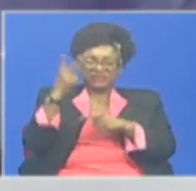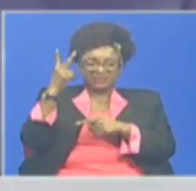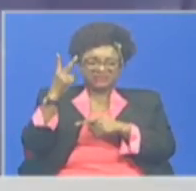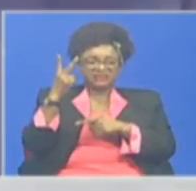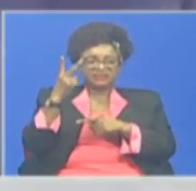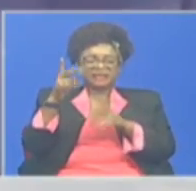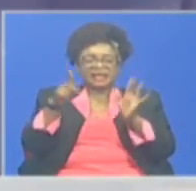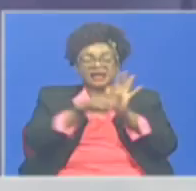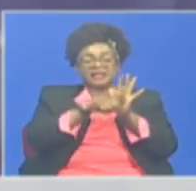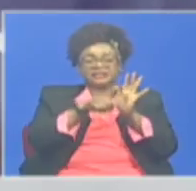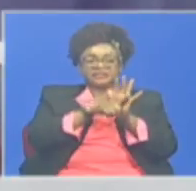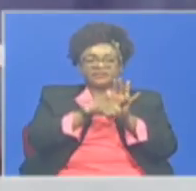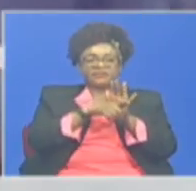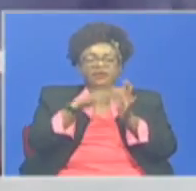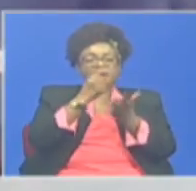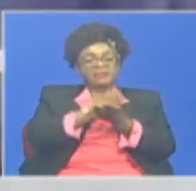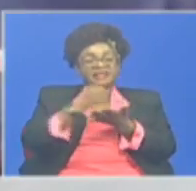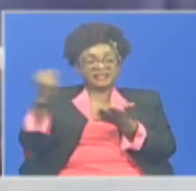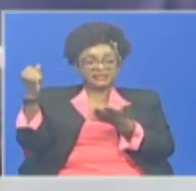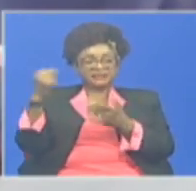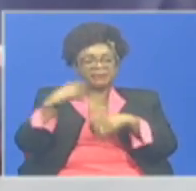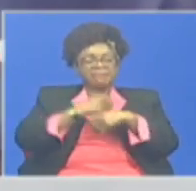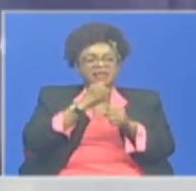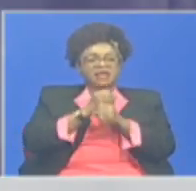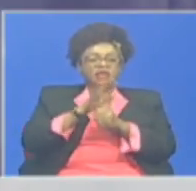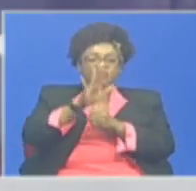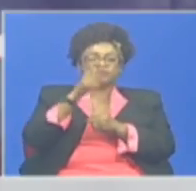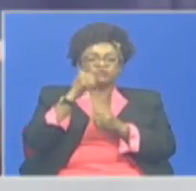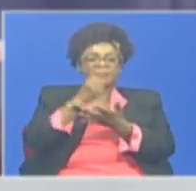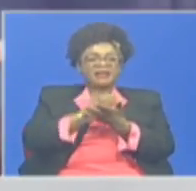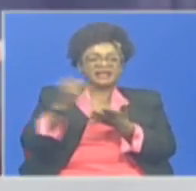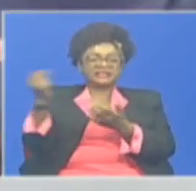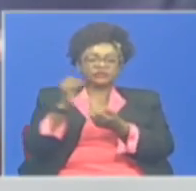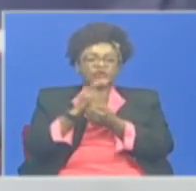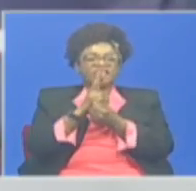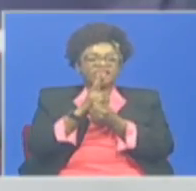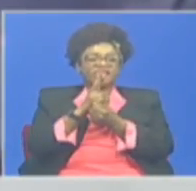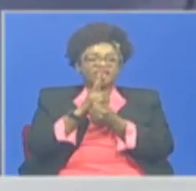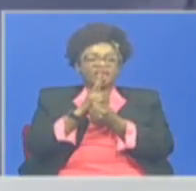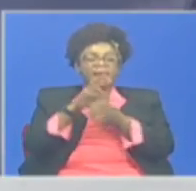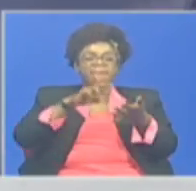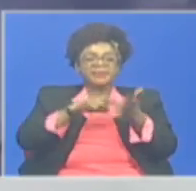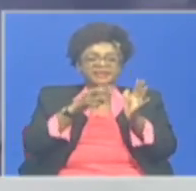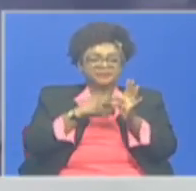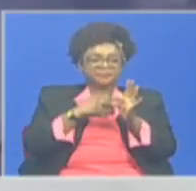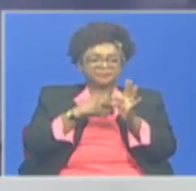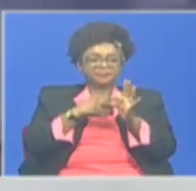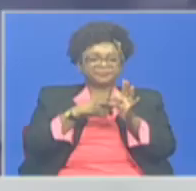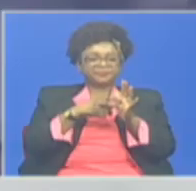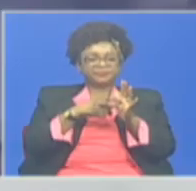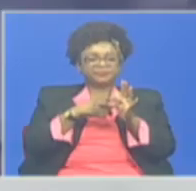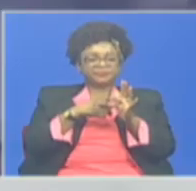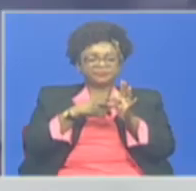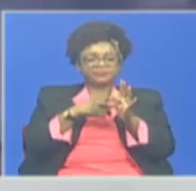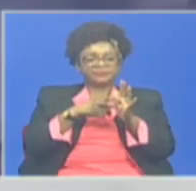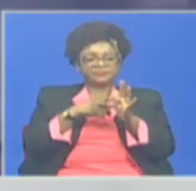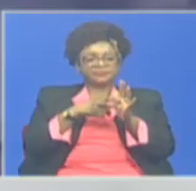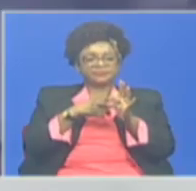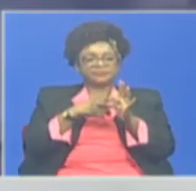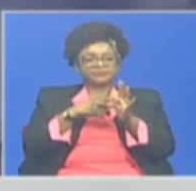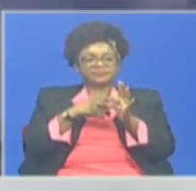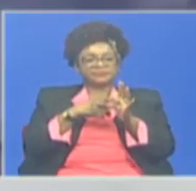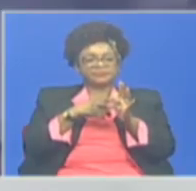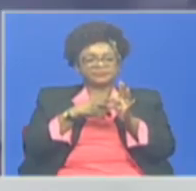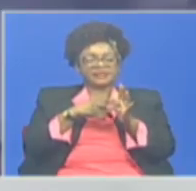released, bringing the total number of the released to 12. Now, that means that the country is making some successes in the fight